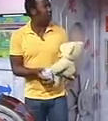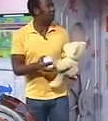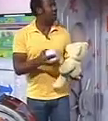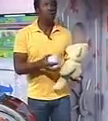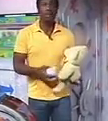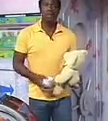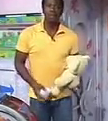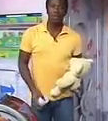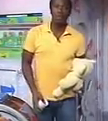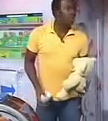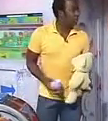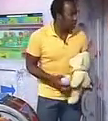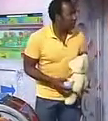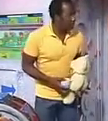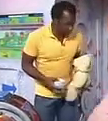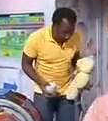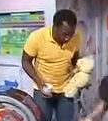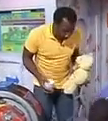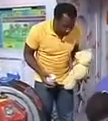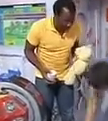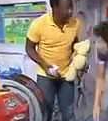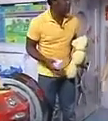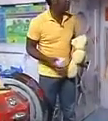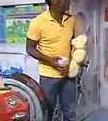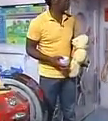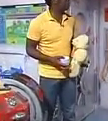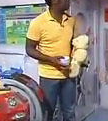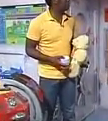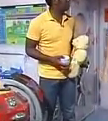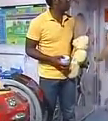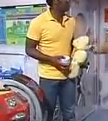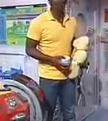Andy, what are you doing? I'm getting ready.